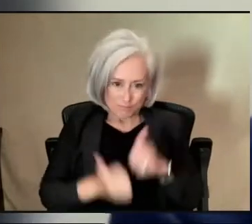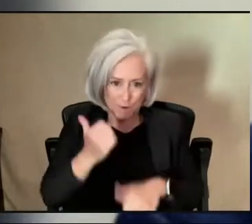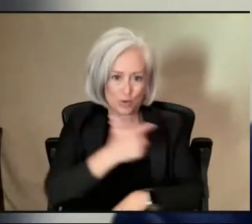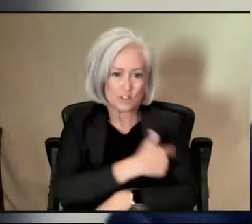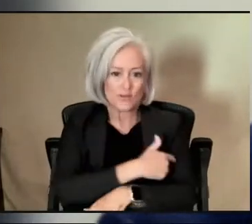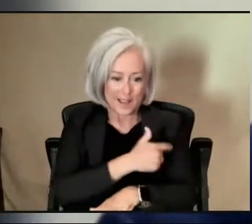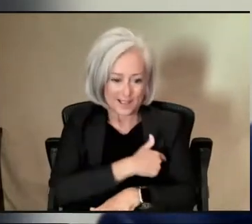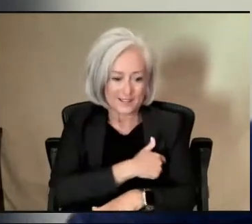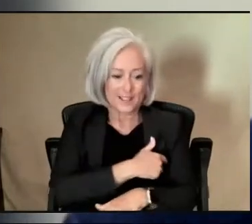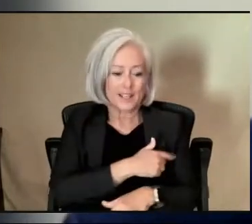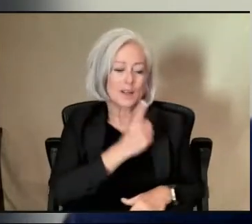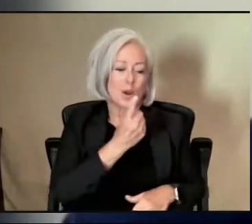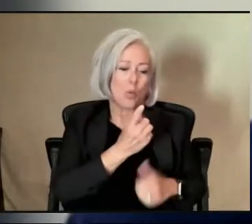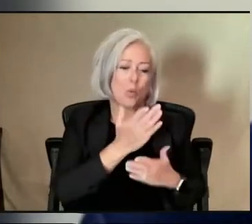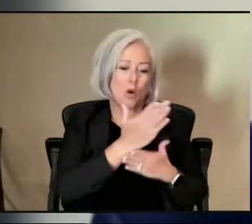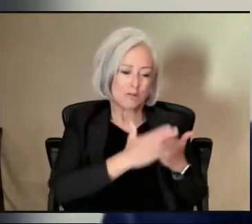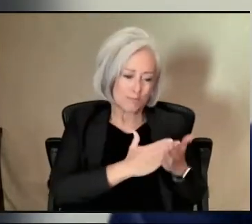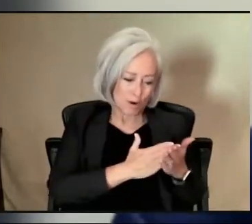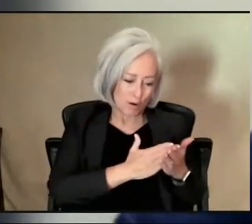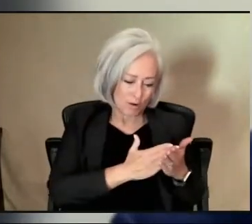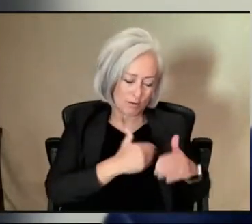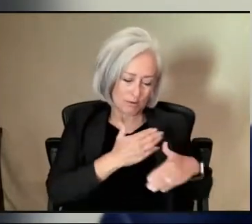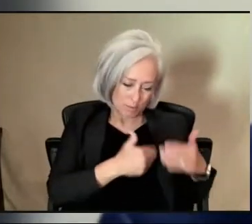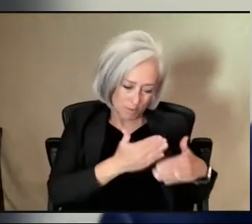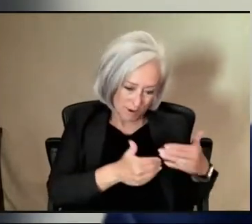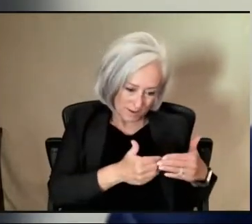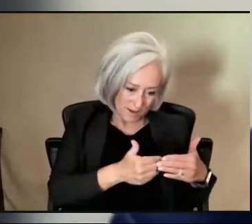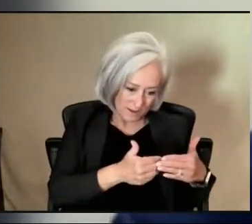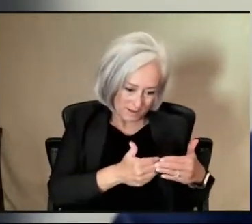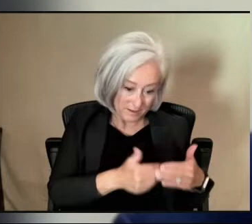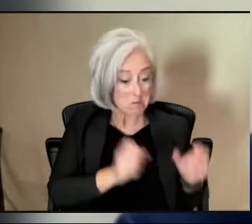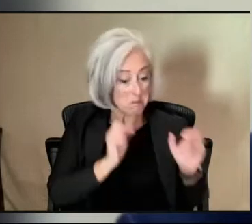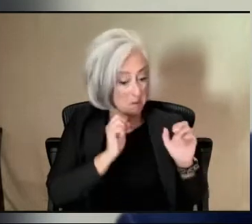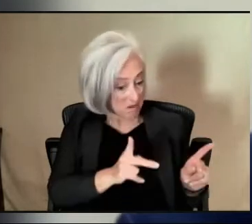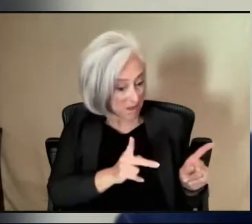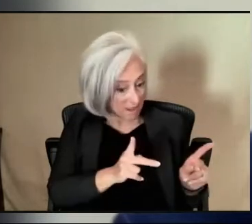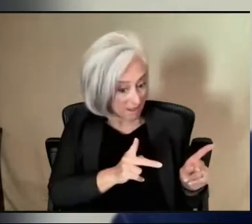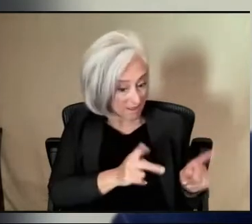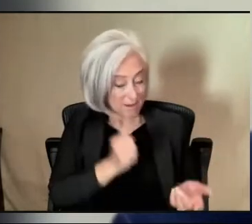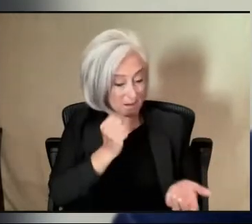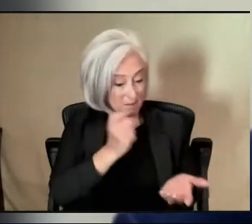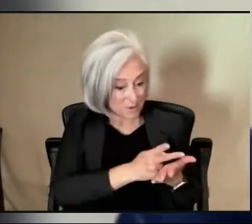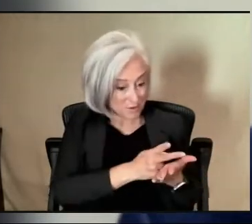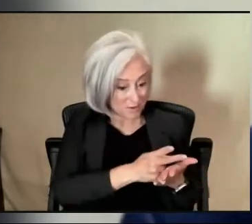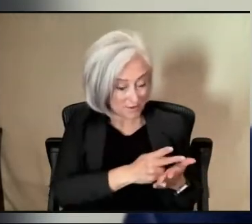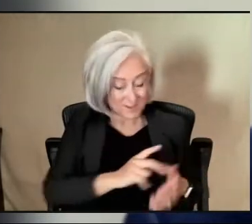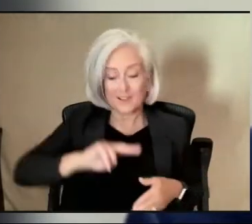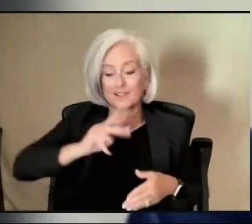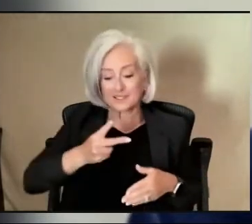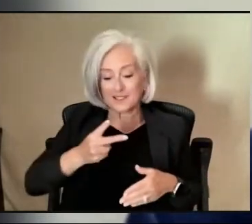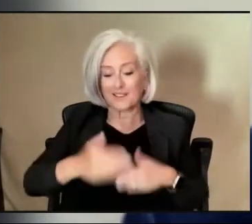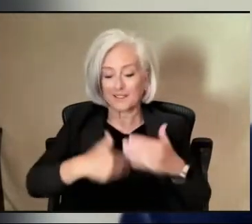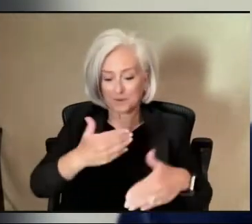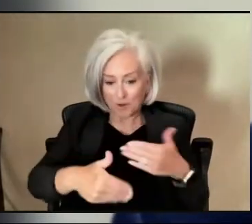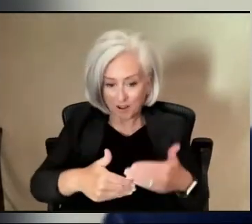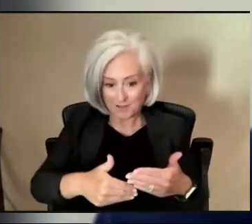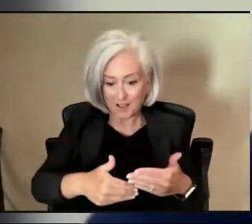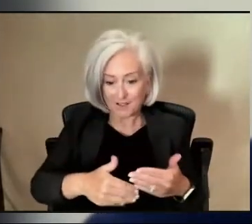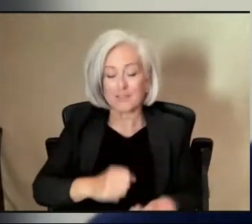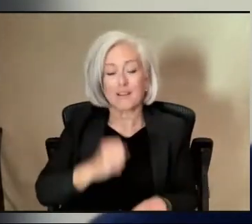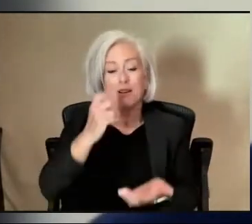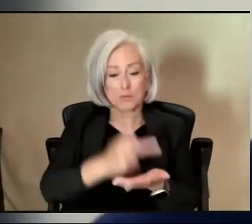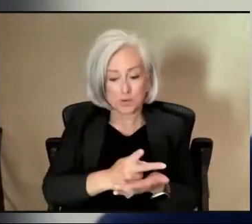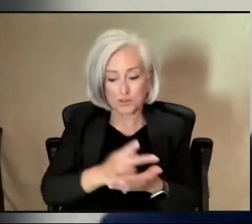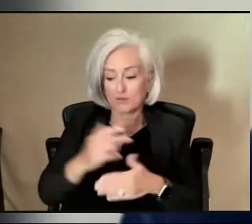the first step works before you do the second step. If you can get the initial information from that first step and start doing things in